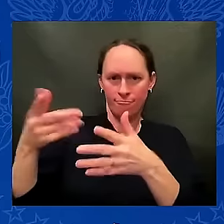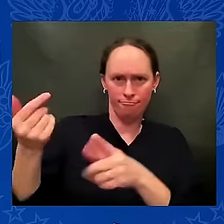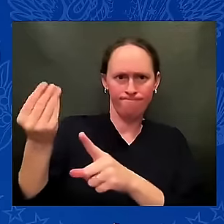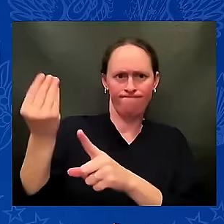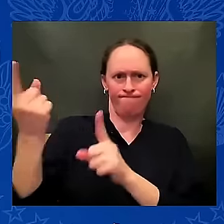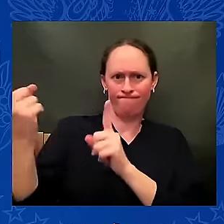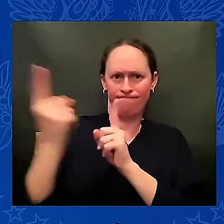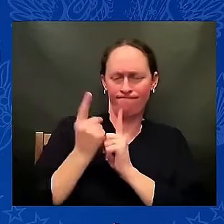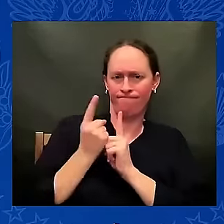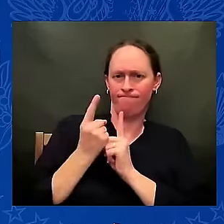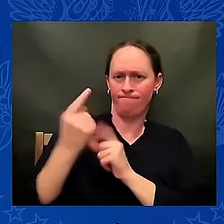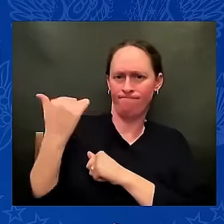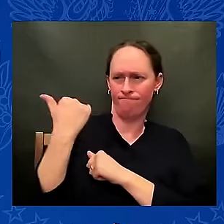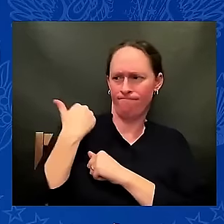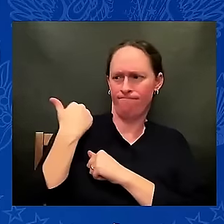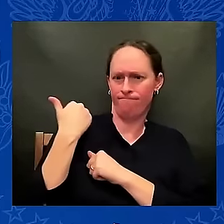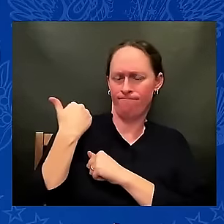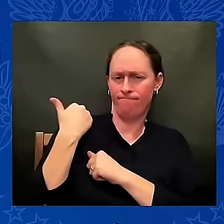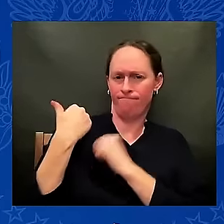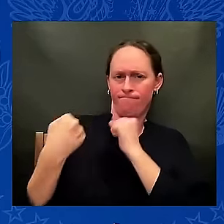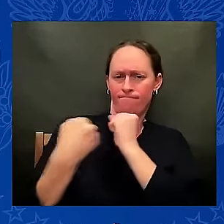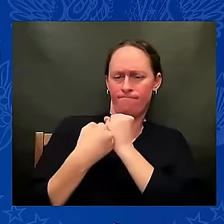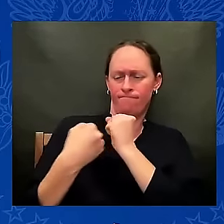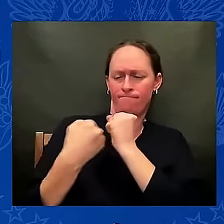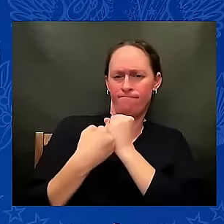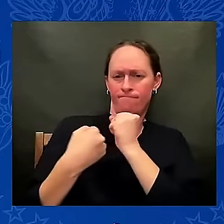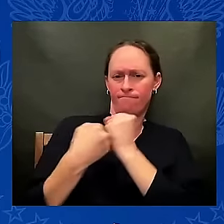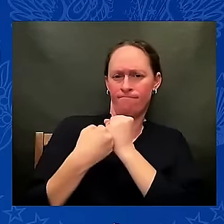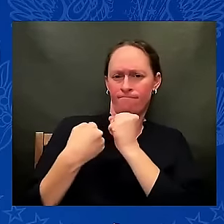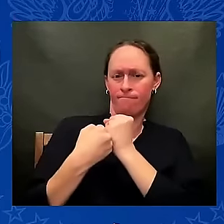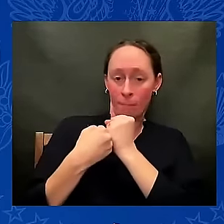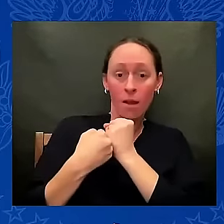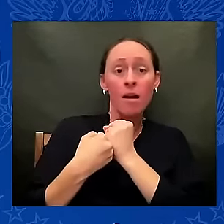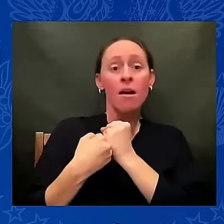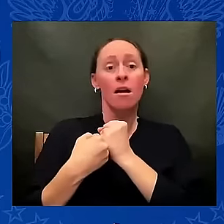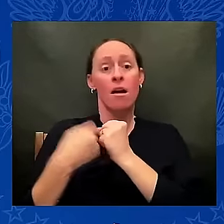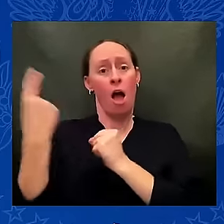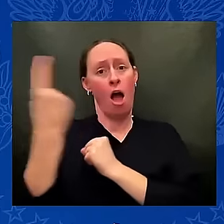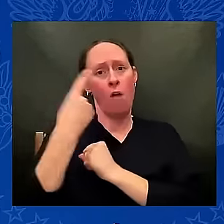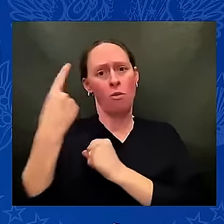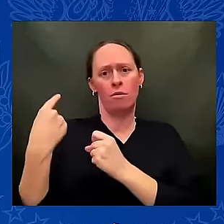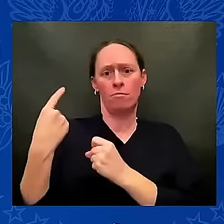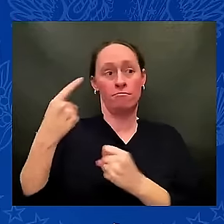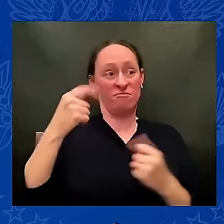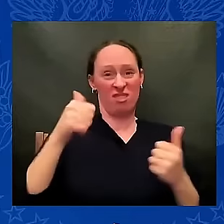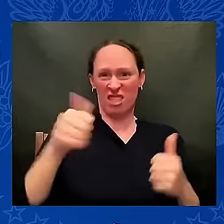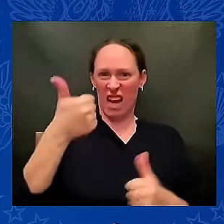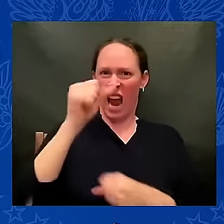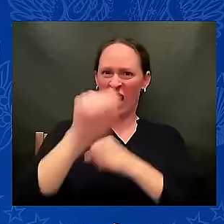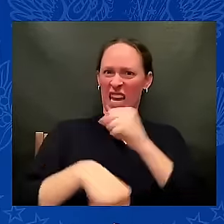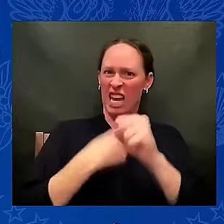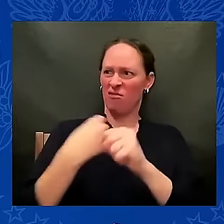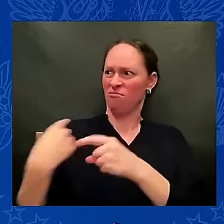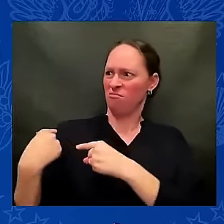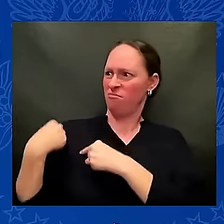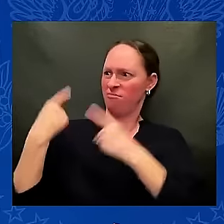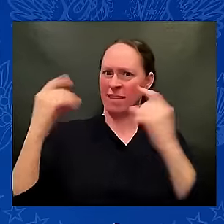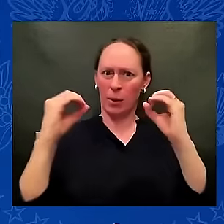visited Indian country. That's simply much too long. And that's why I'm here today, not only to fulfill my promise to